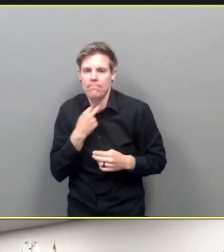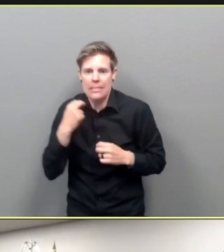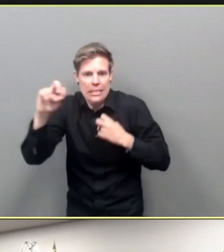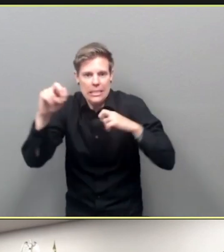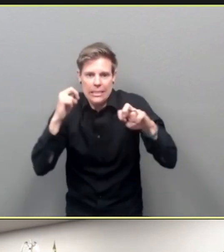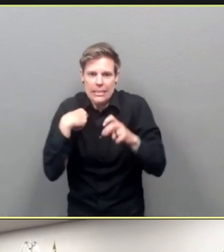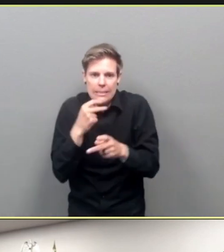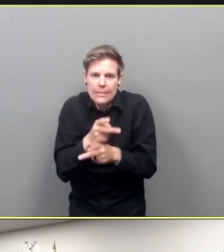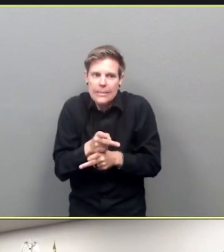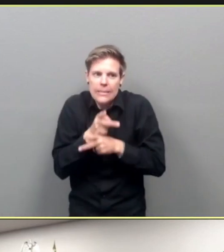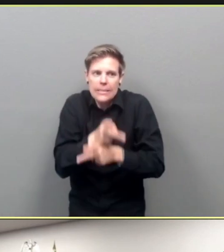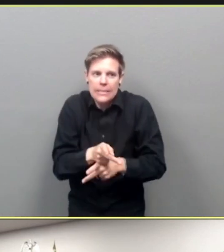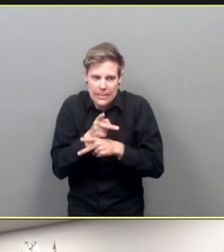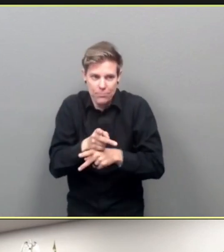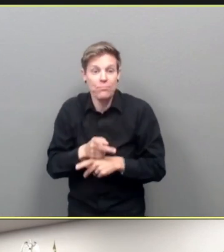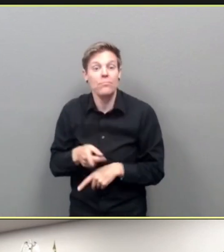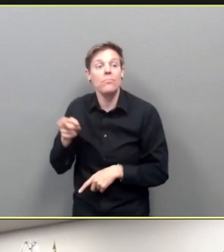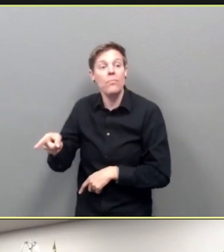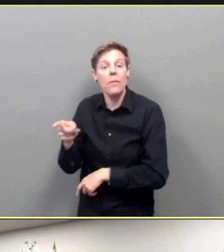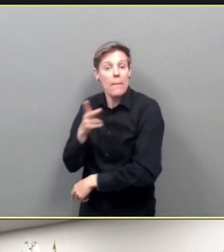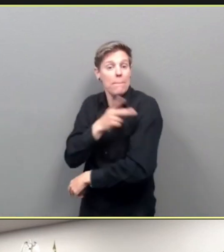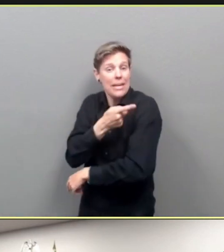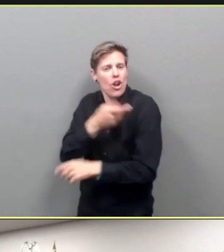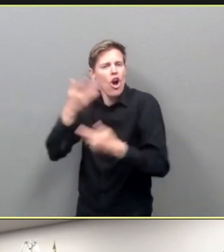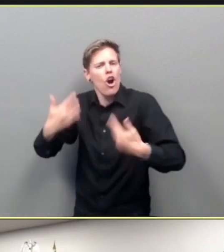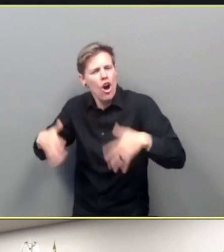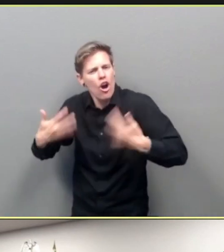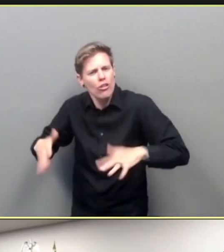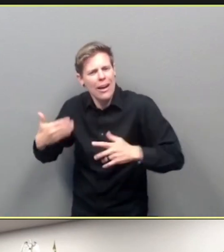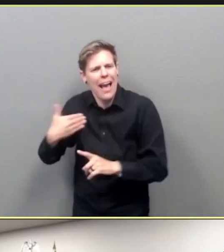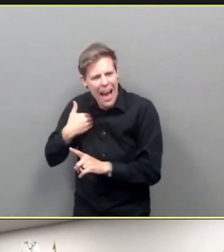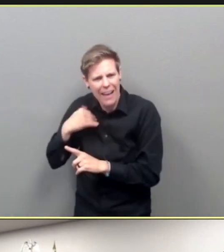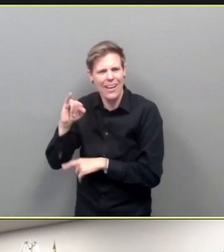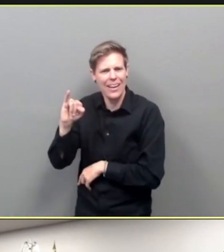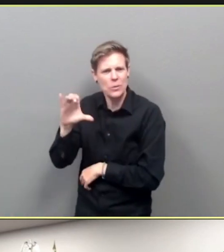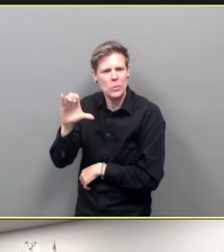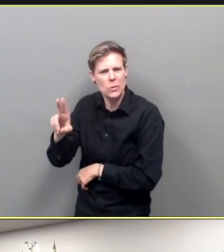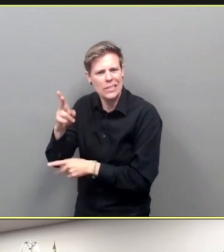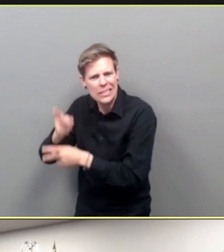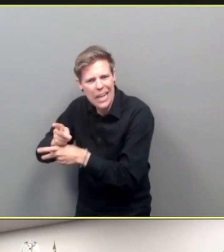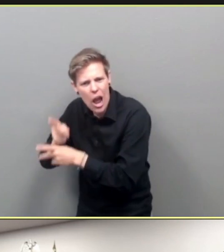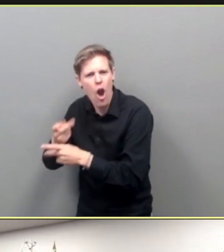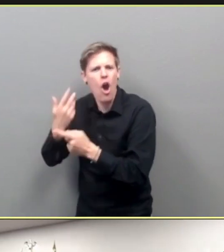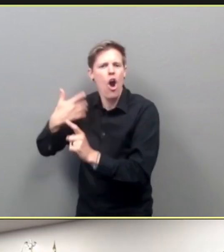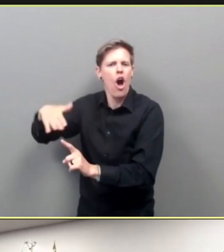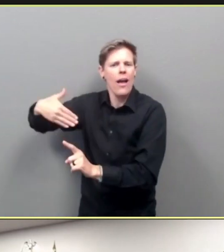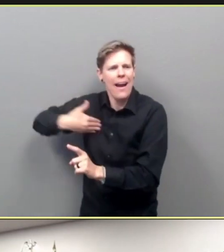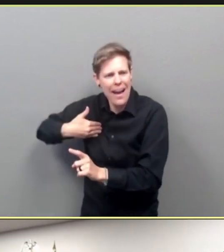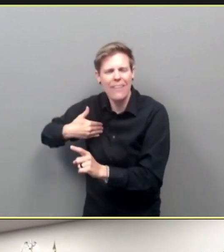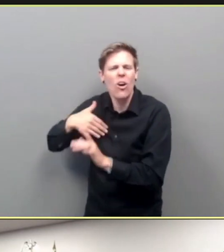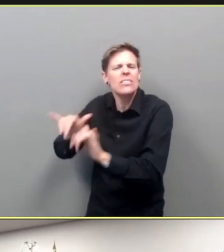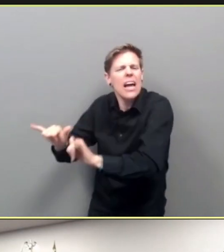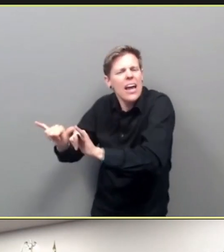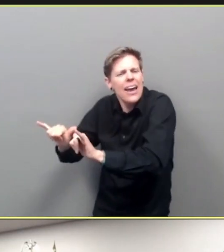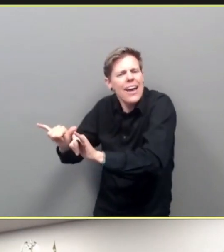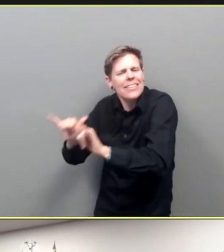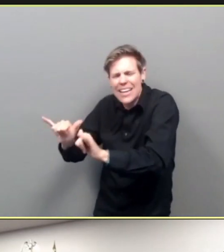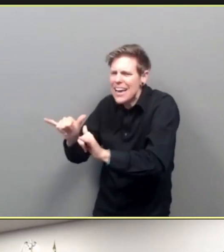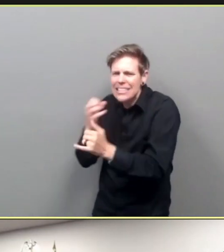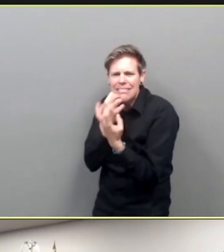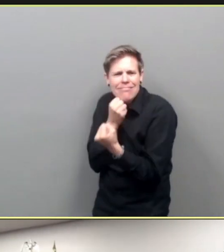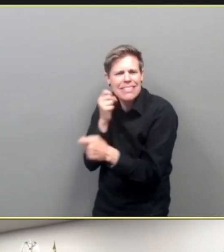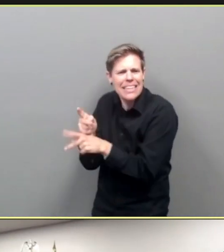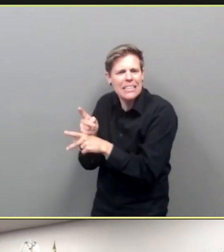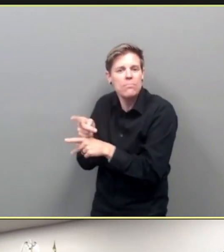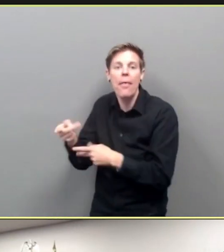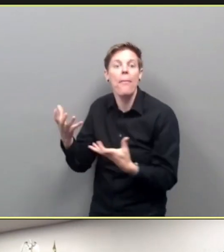already receiving ICU level of care almost anywhere in the state, we're reluctant to transfer when ICU beds are full.